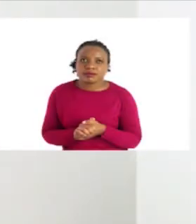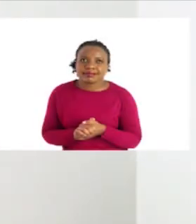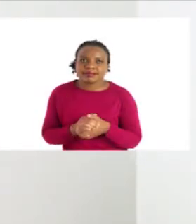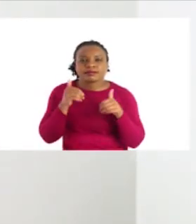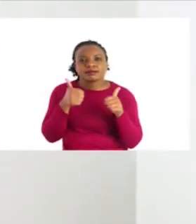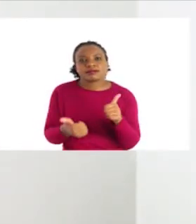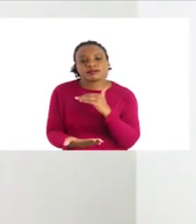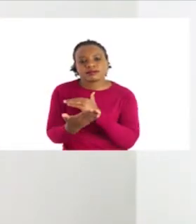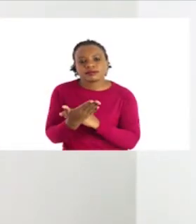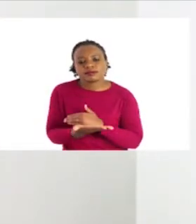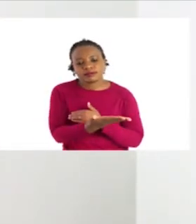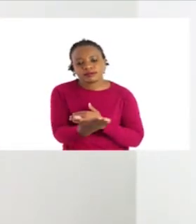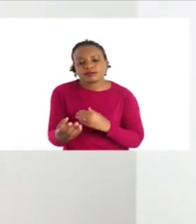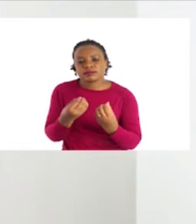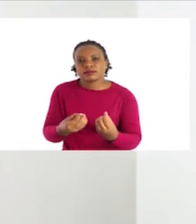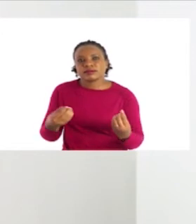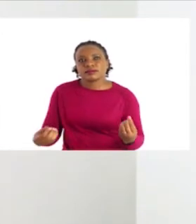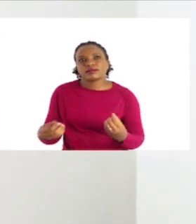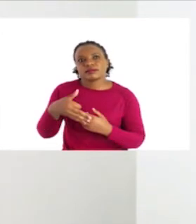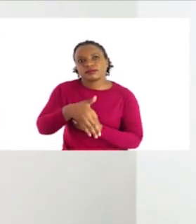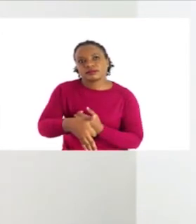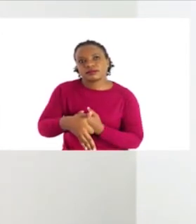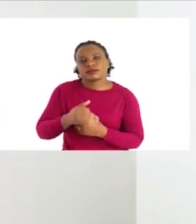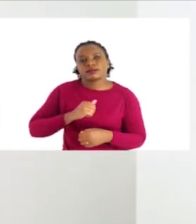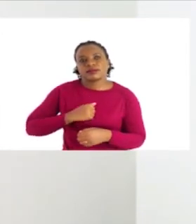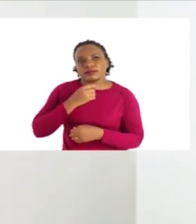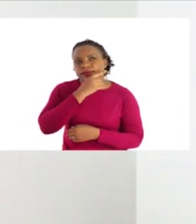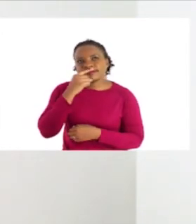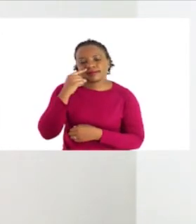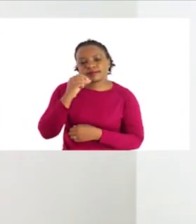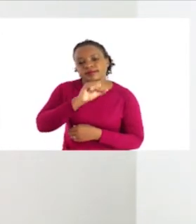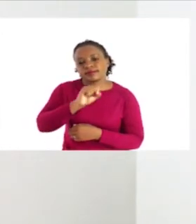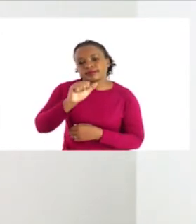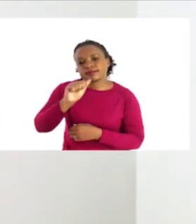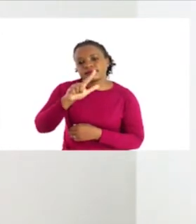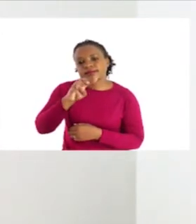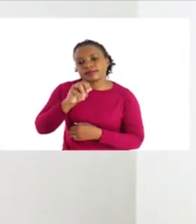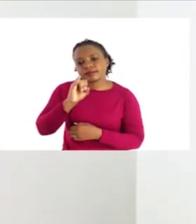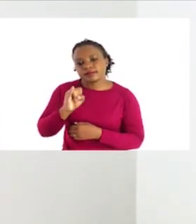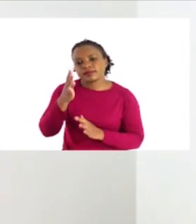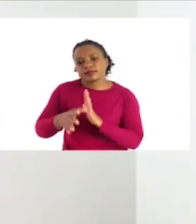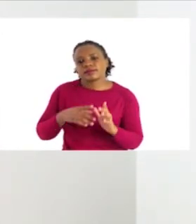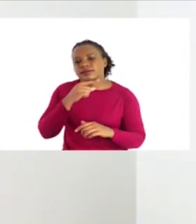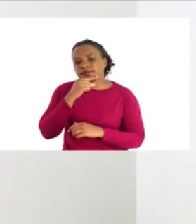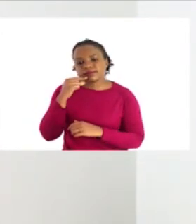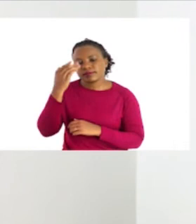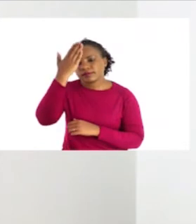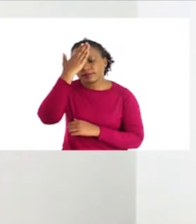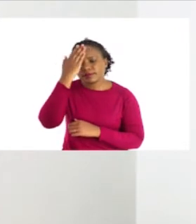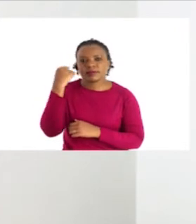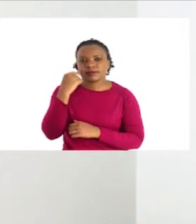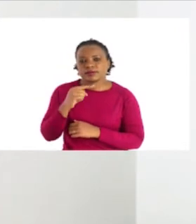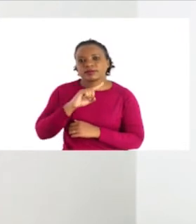Good morning to all the Namibian learners out there. My name is Ngamen Dunge Namwandi and I'll be your English teacher for